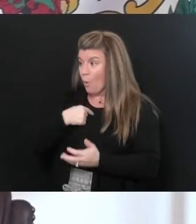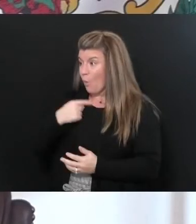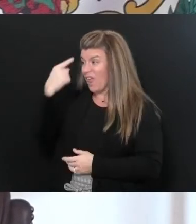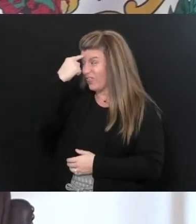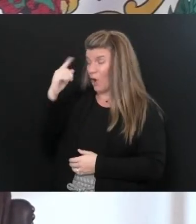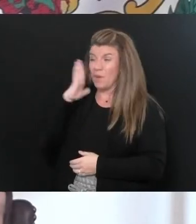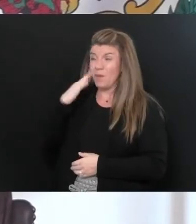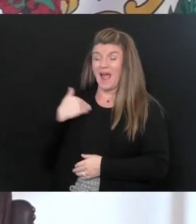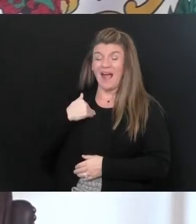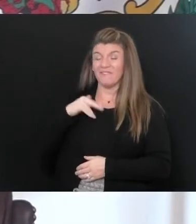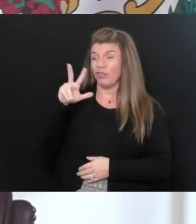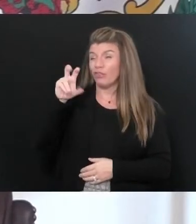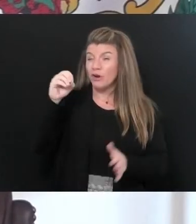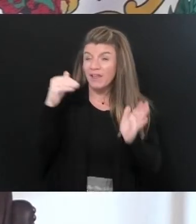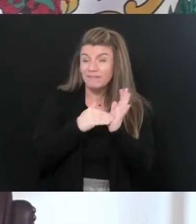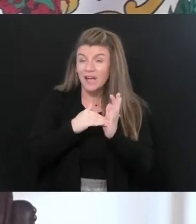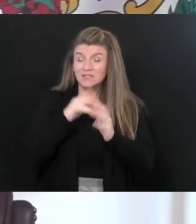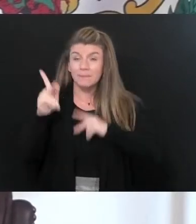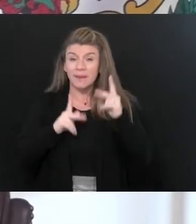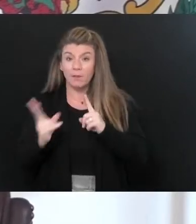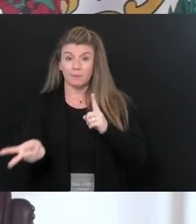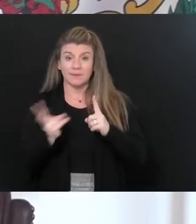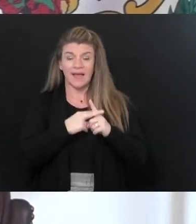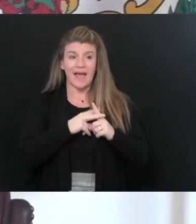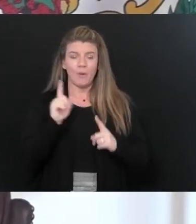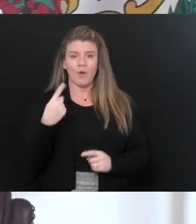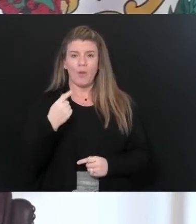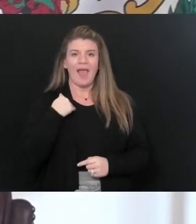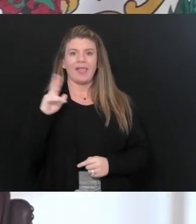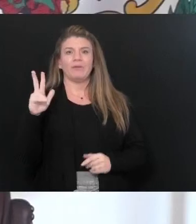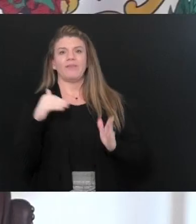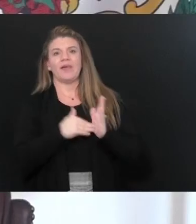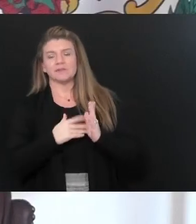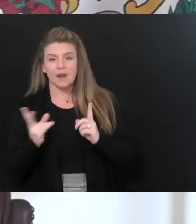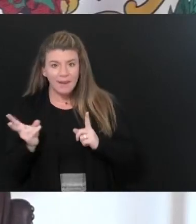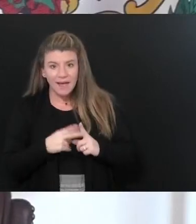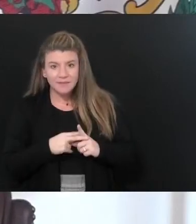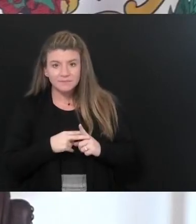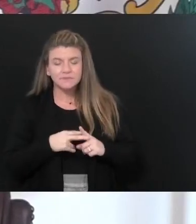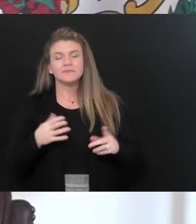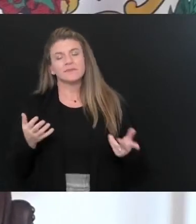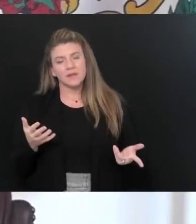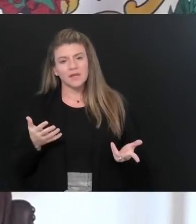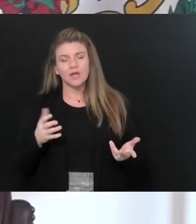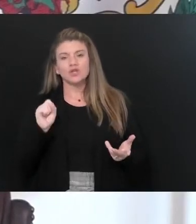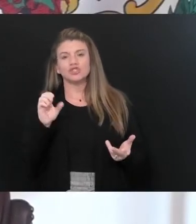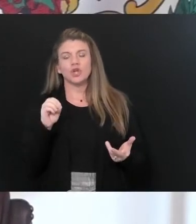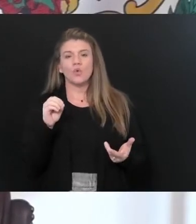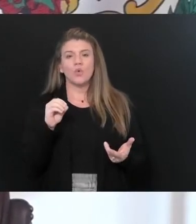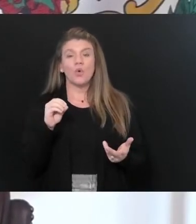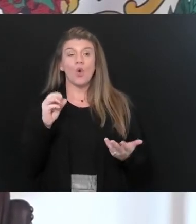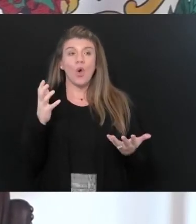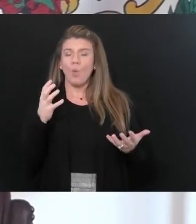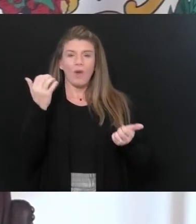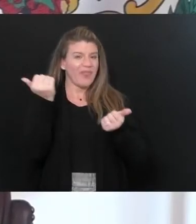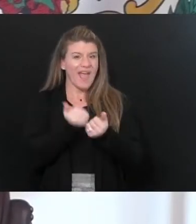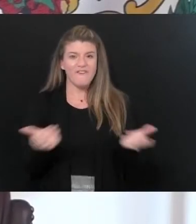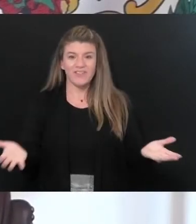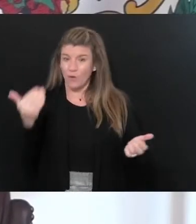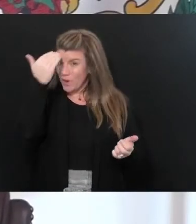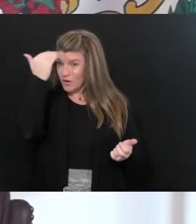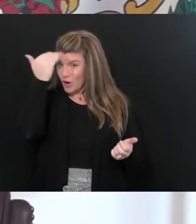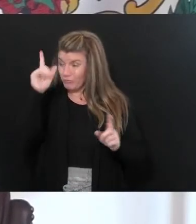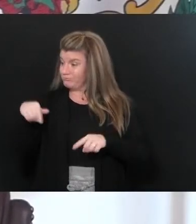have 30,000 apply and we only had 3,000 apply, and so with all that being